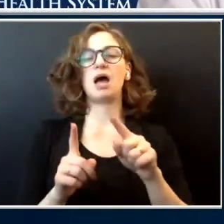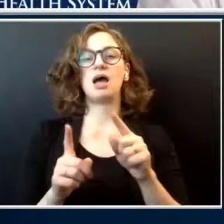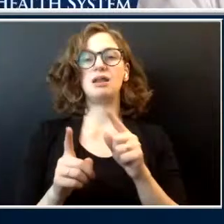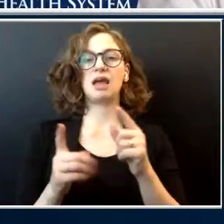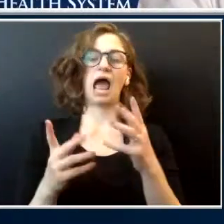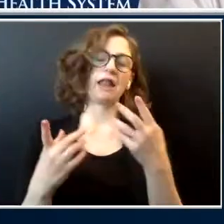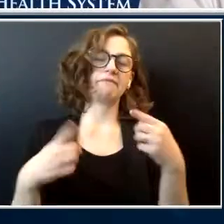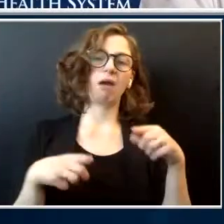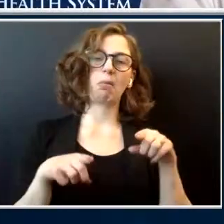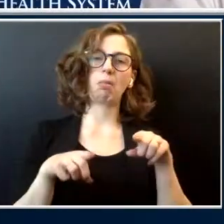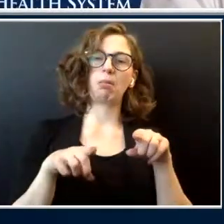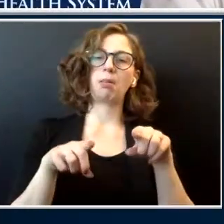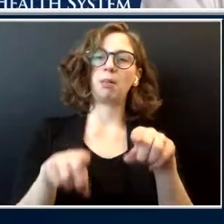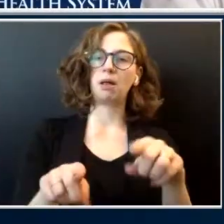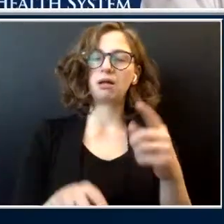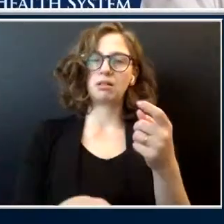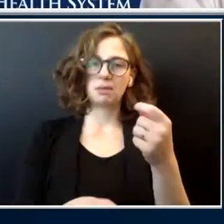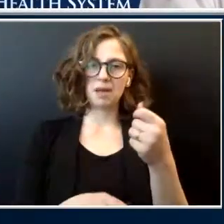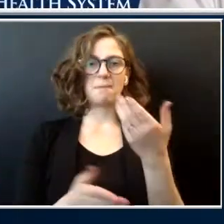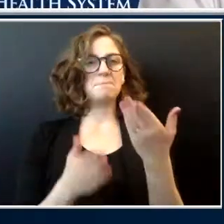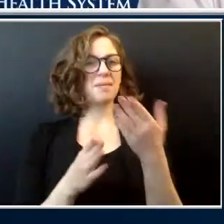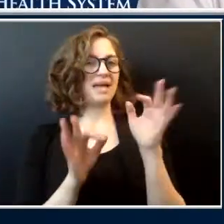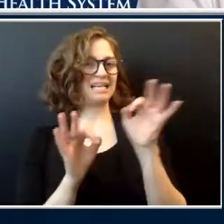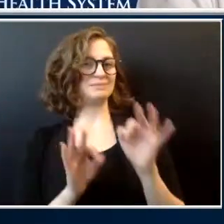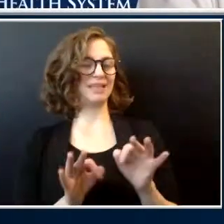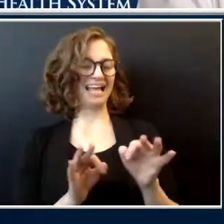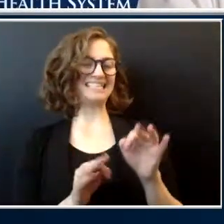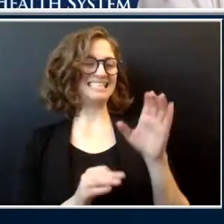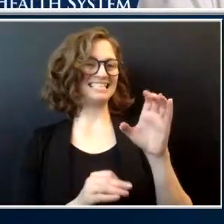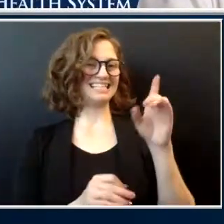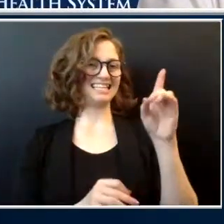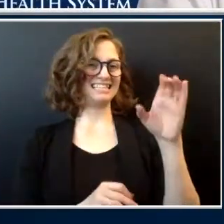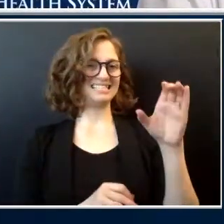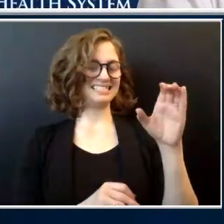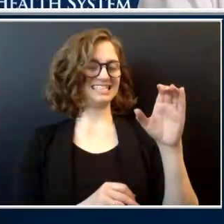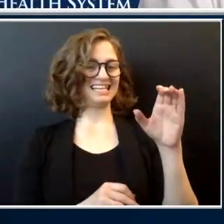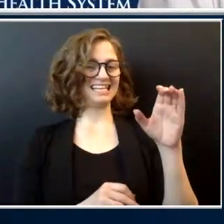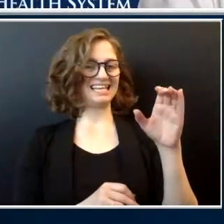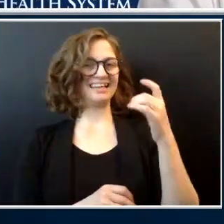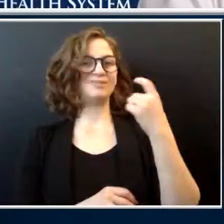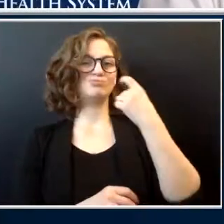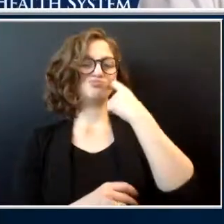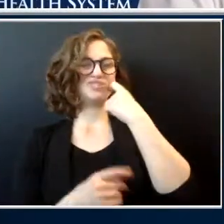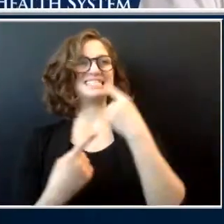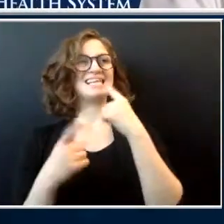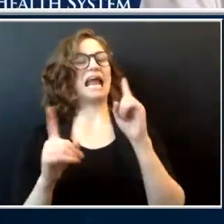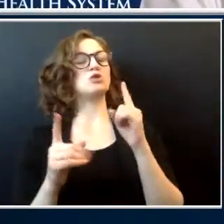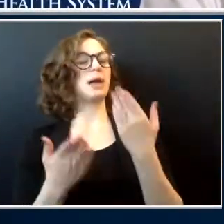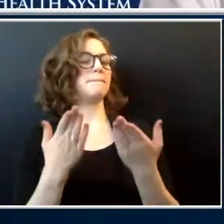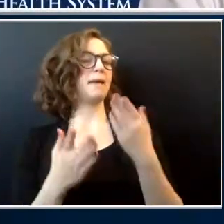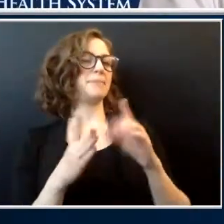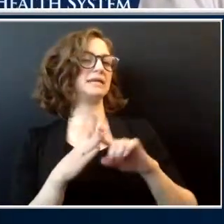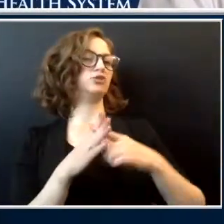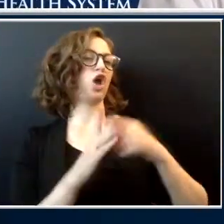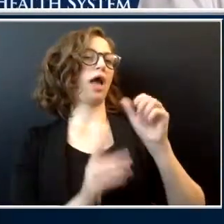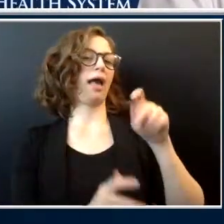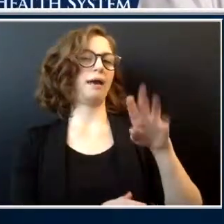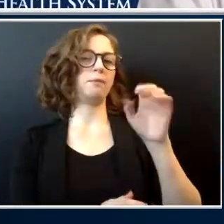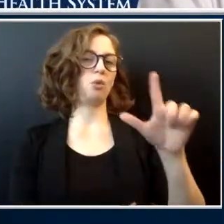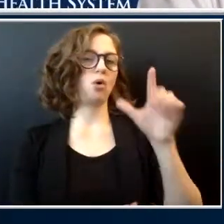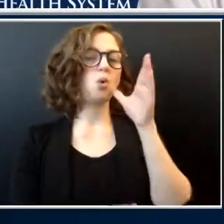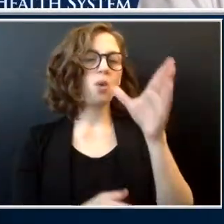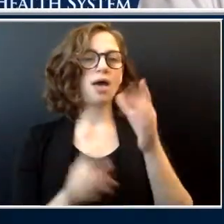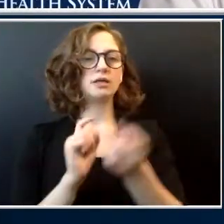explains a little of the CDC's recommendations last week, or just announcement last week that beginning in April they may be changing some of the infection control guidelines and saying, well, if you